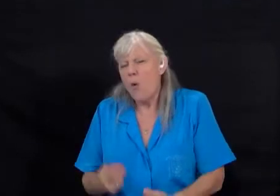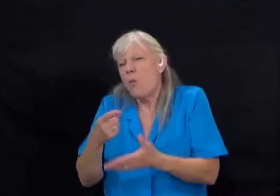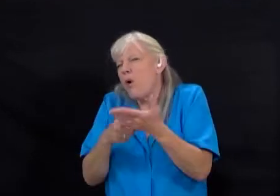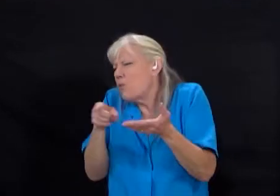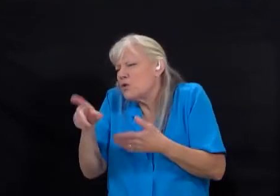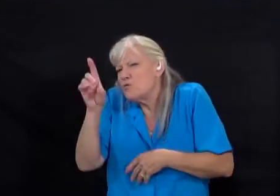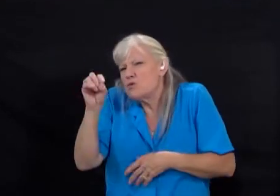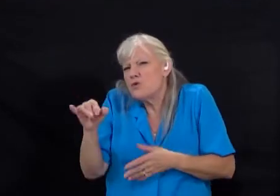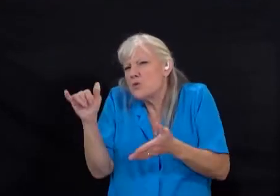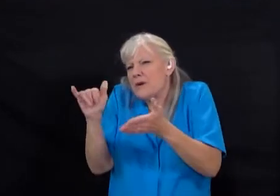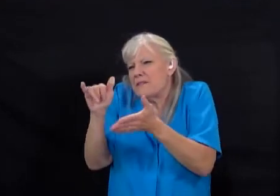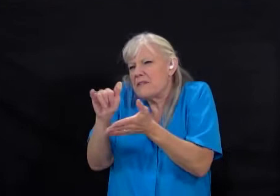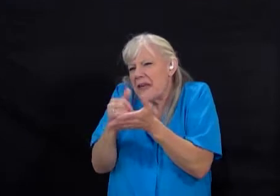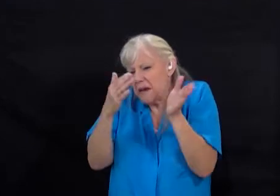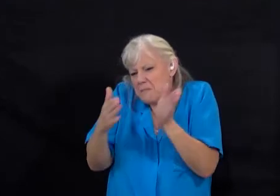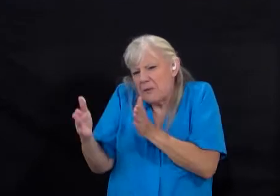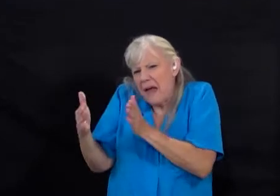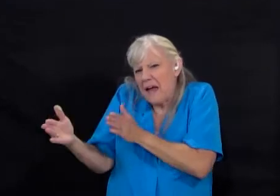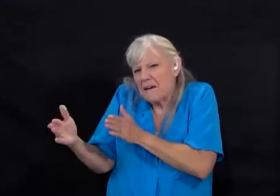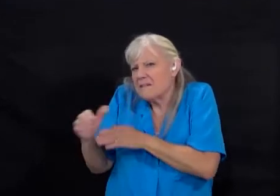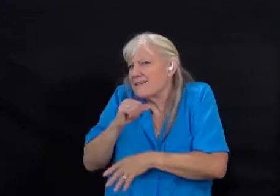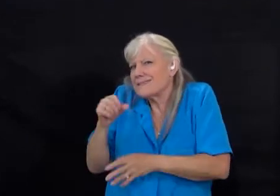what will you do if this plan fails?